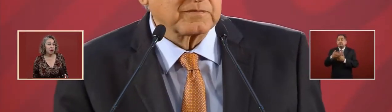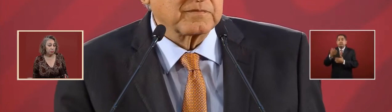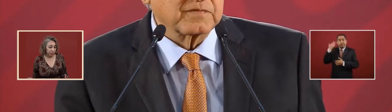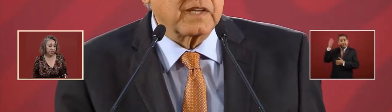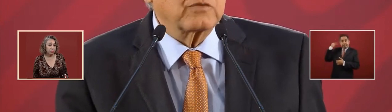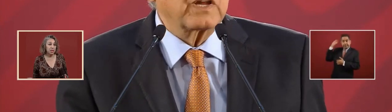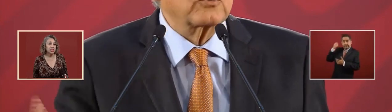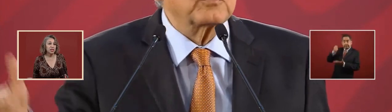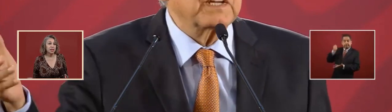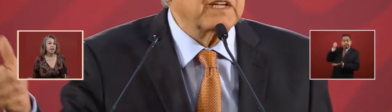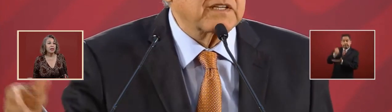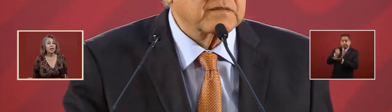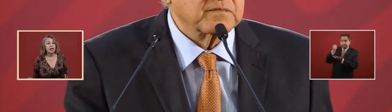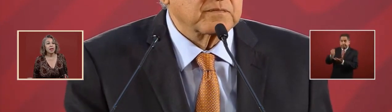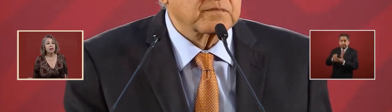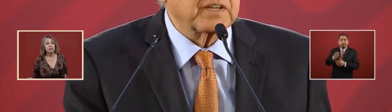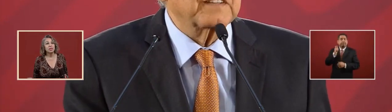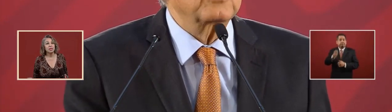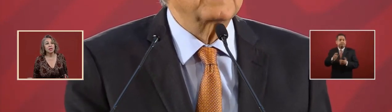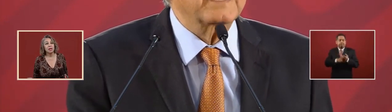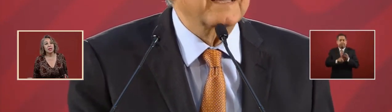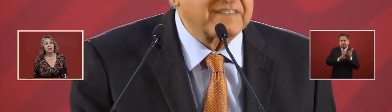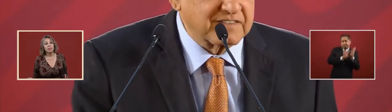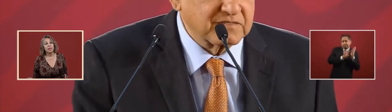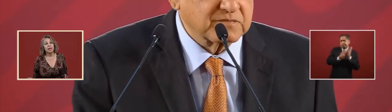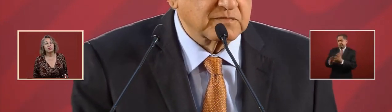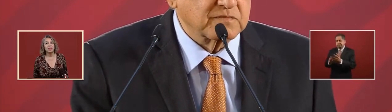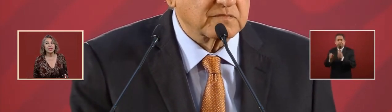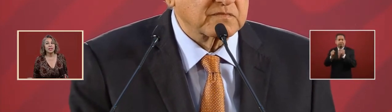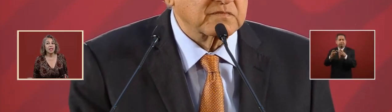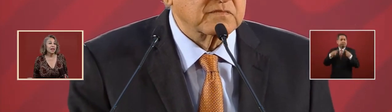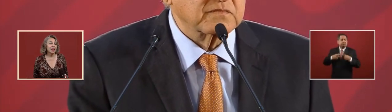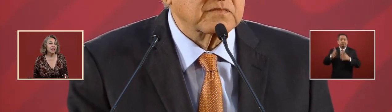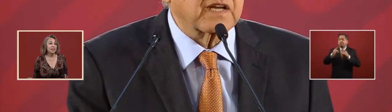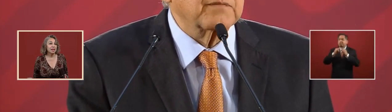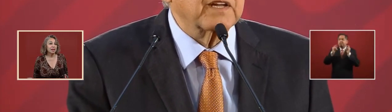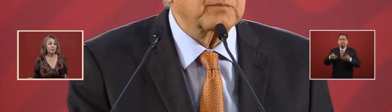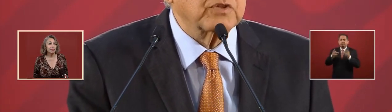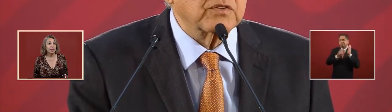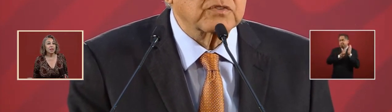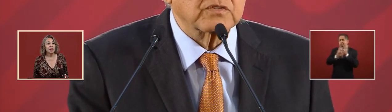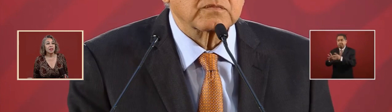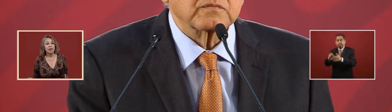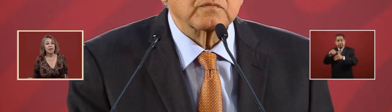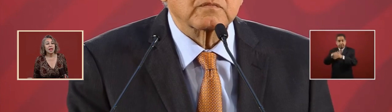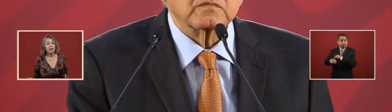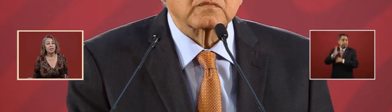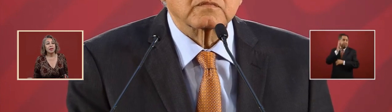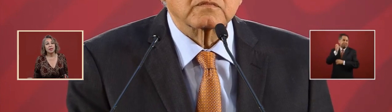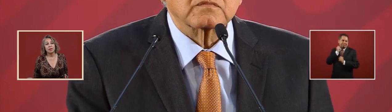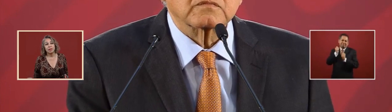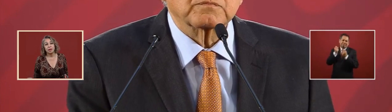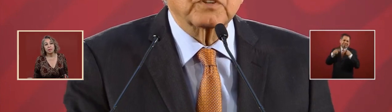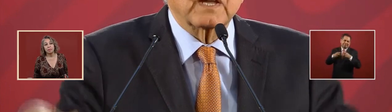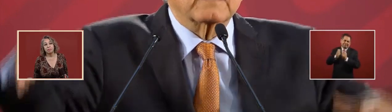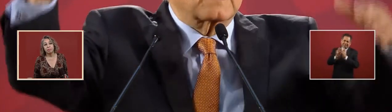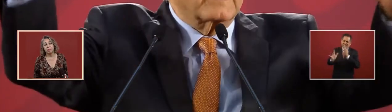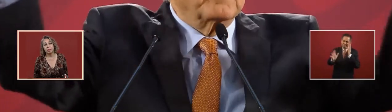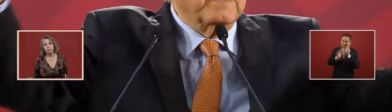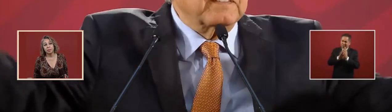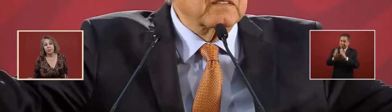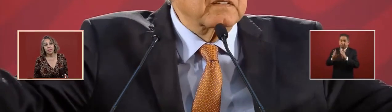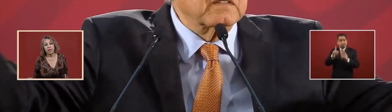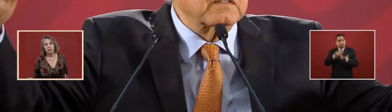they've approved the budget, era una romería, it was like a tianguis. La Cámara de Diputados. The ponían